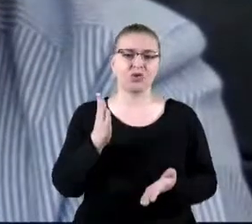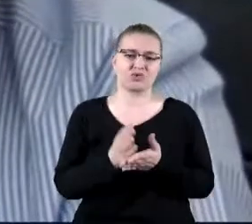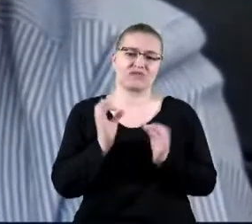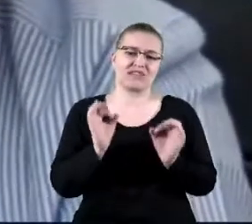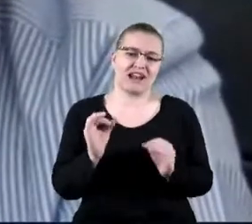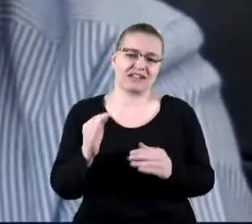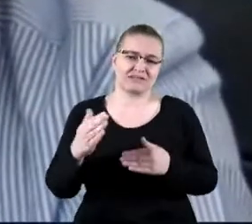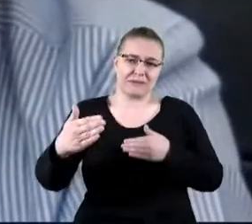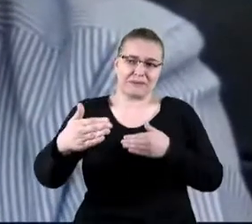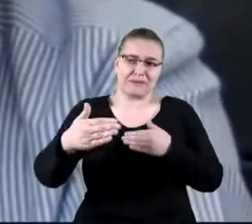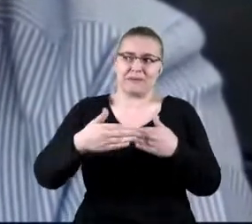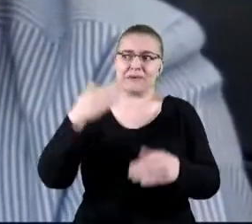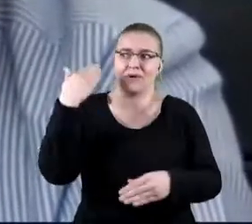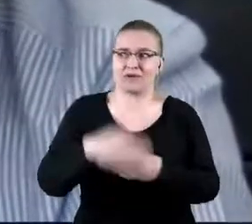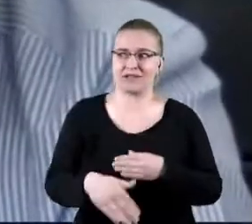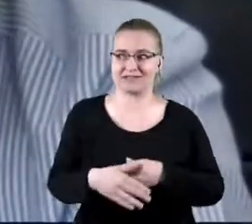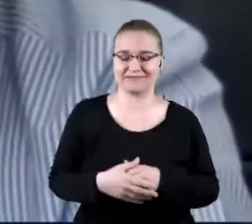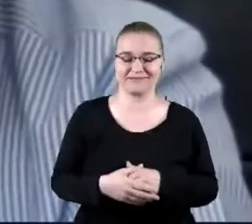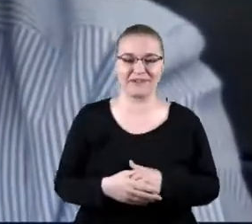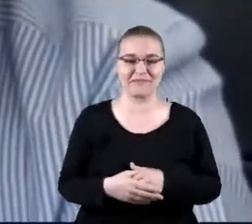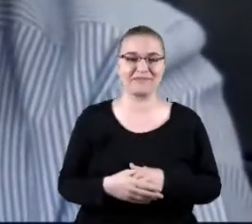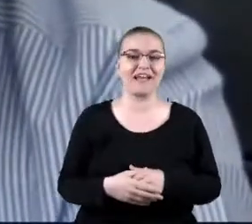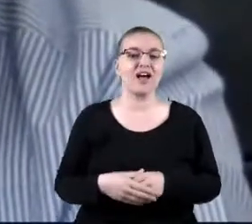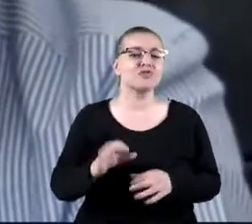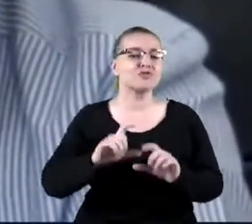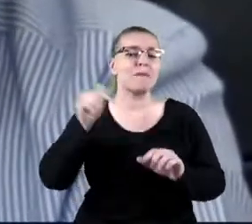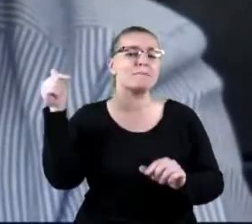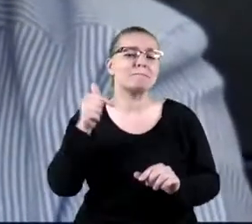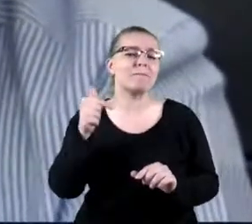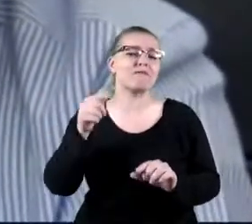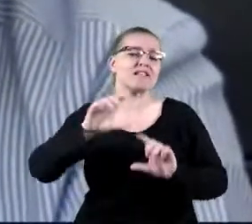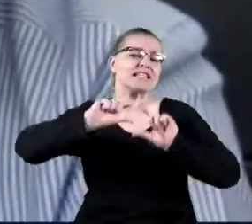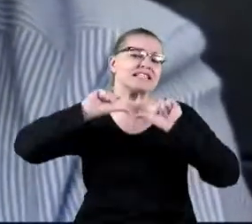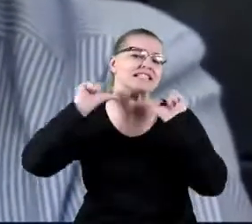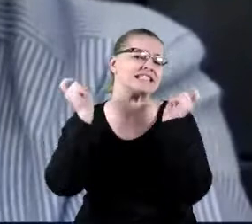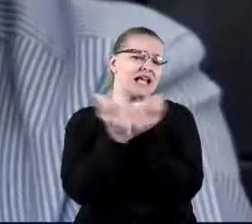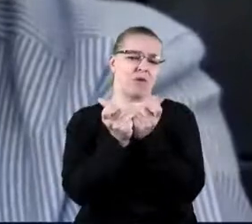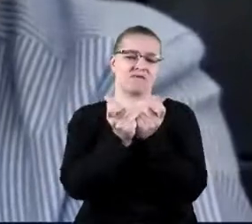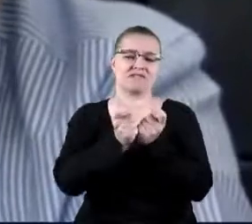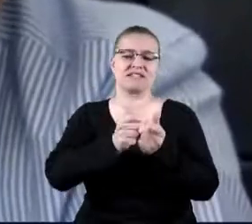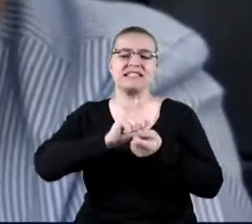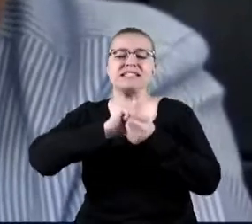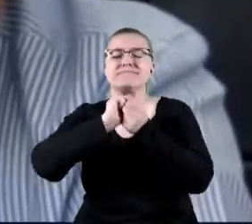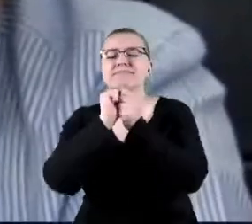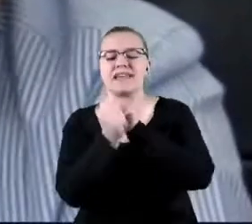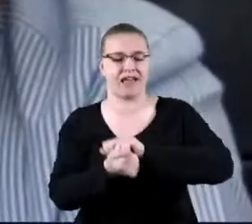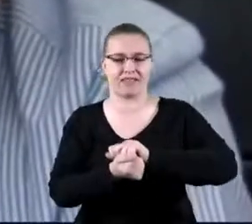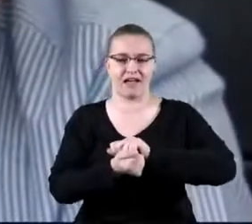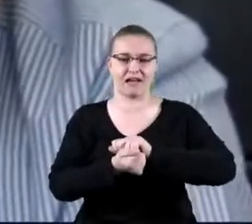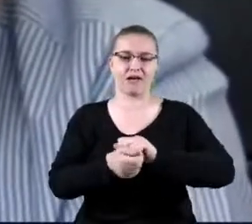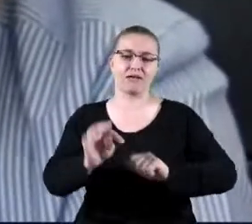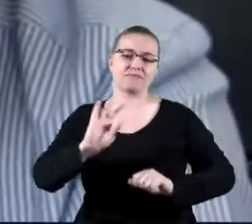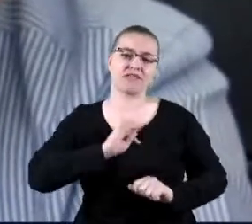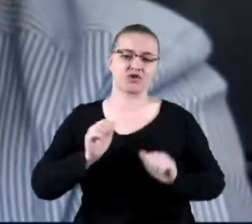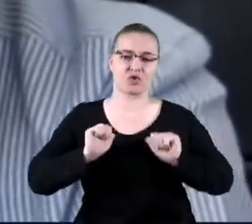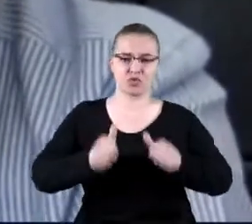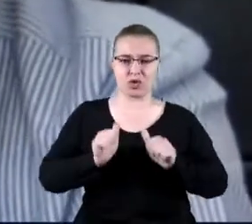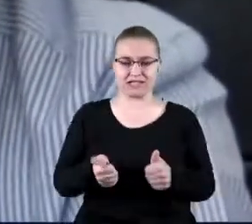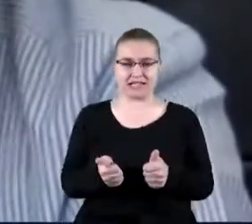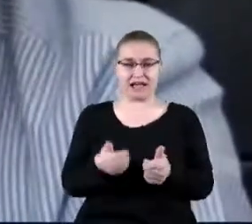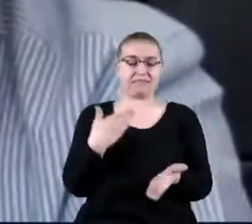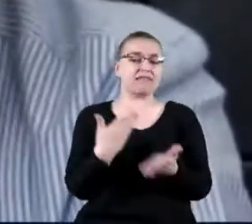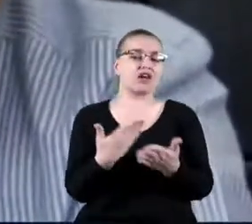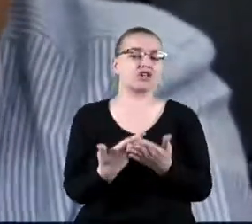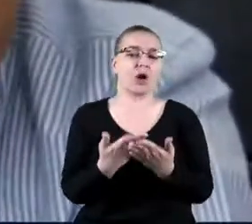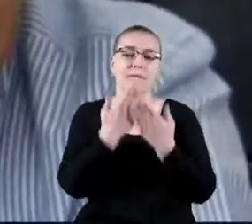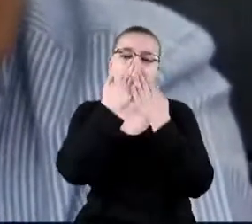end. This is just like the last dance of the swan. We need to change the model of